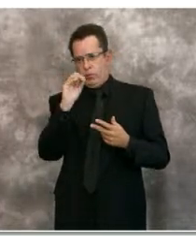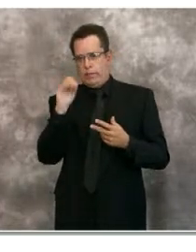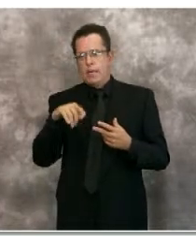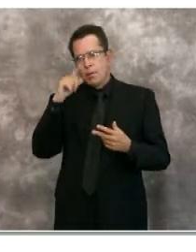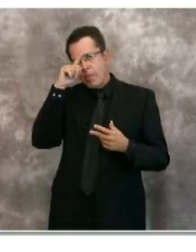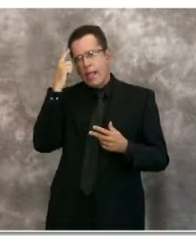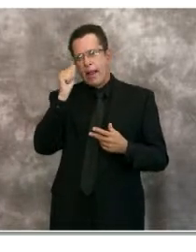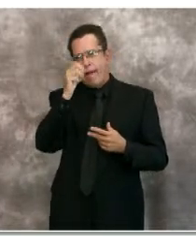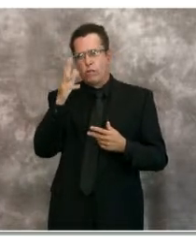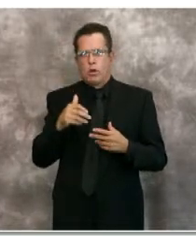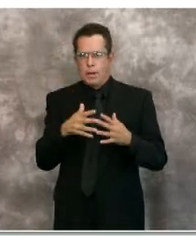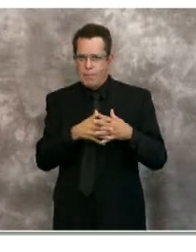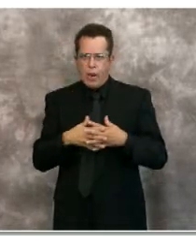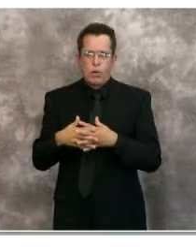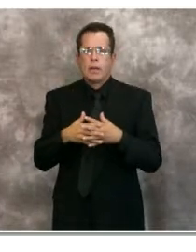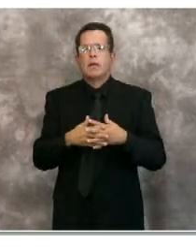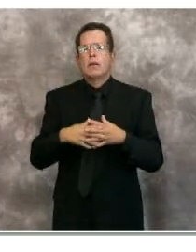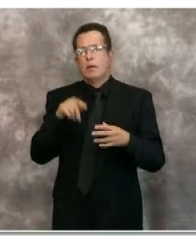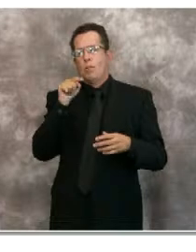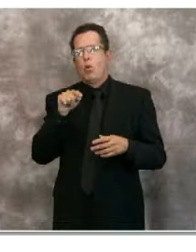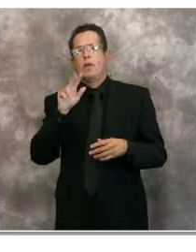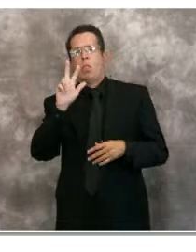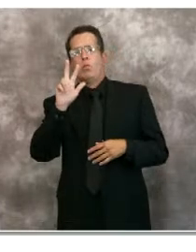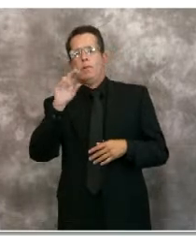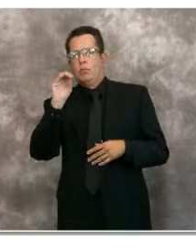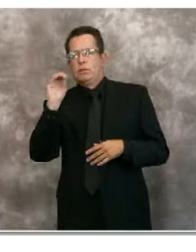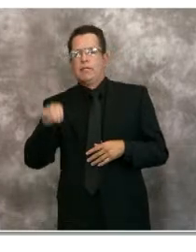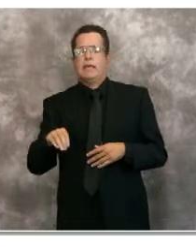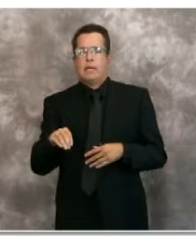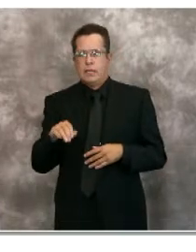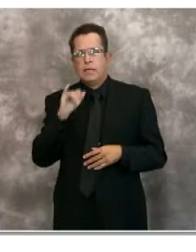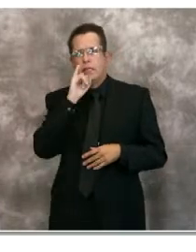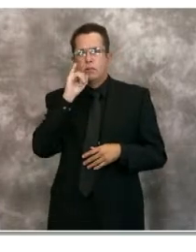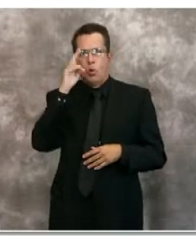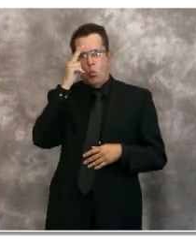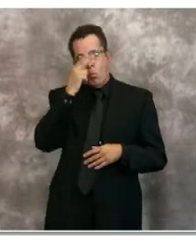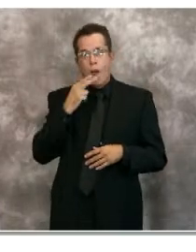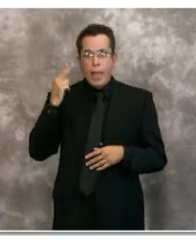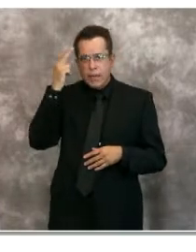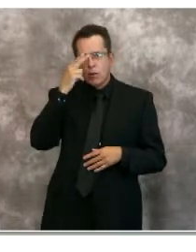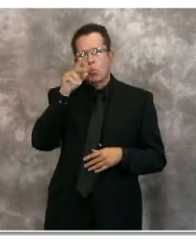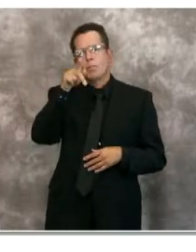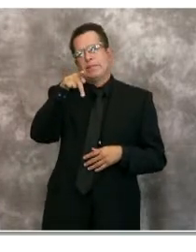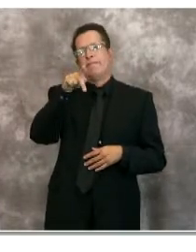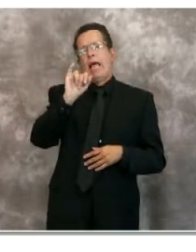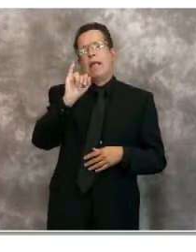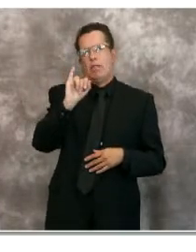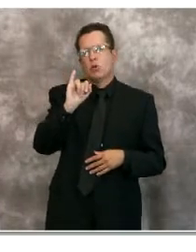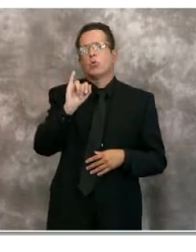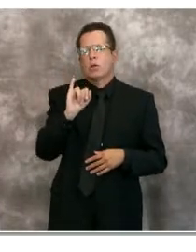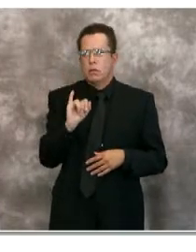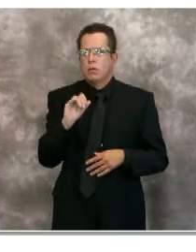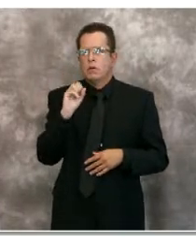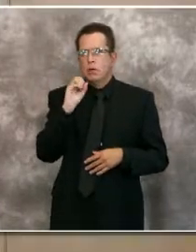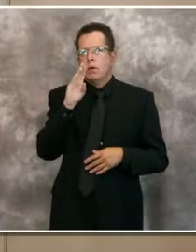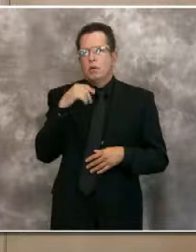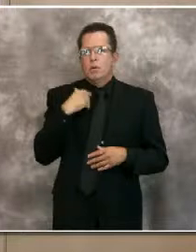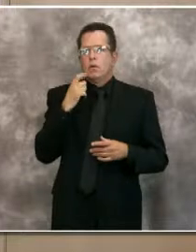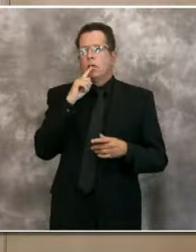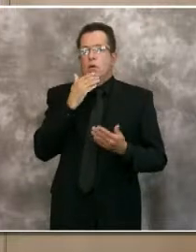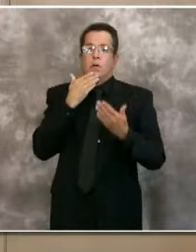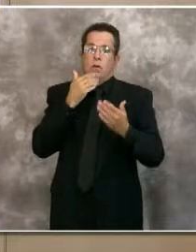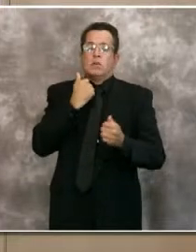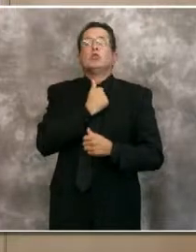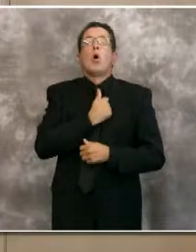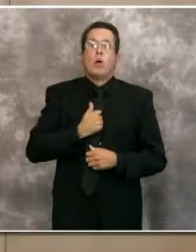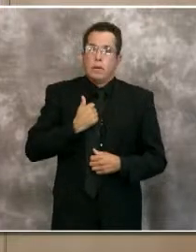African American, and 1 or 0.3% is Native Hawaiian or Pacific Islander. And our sincerest